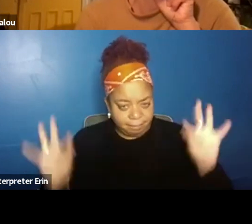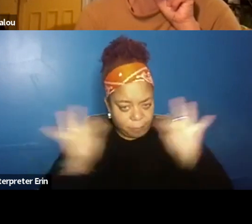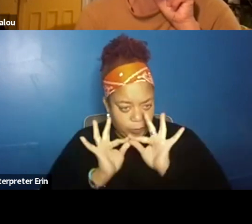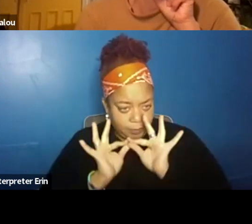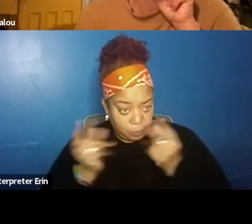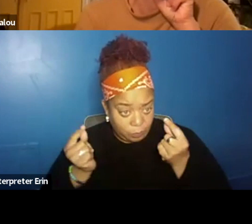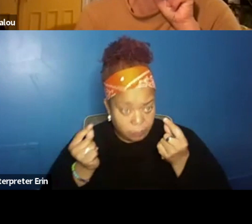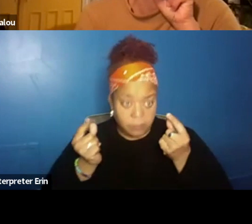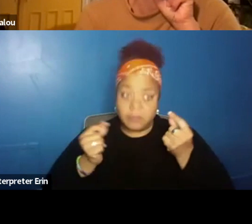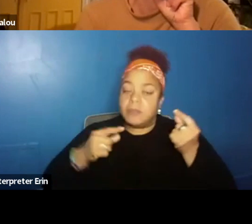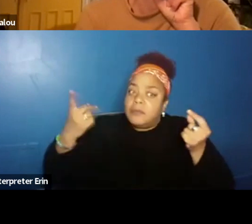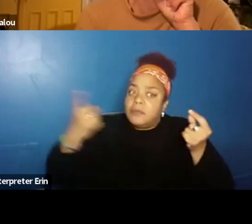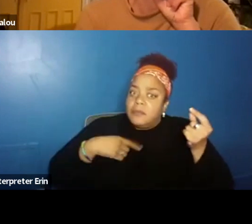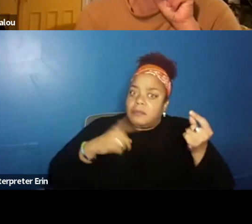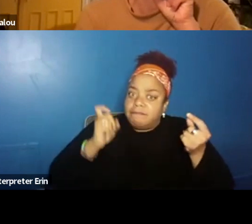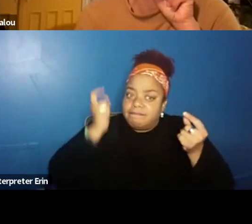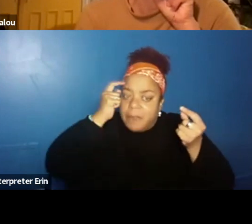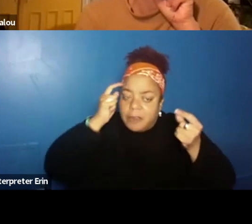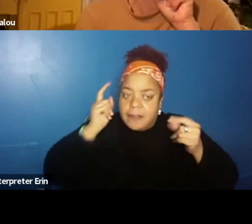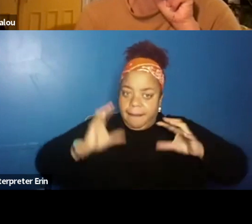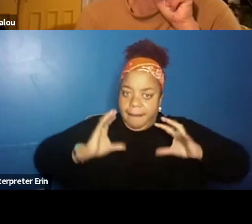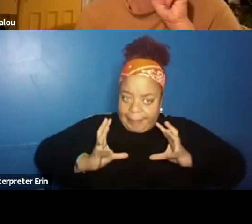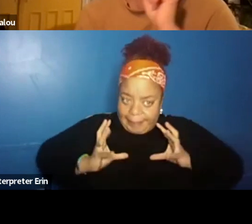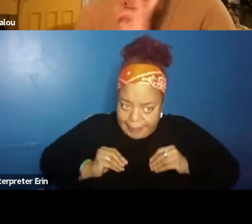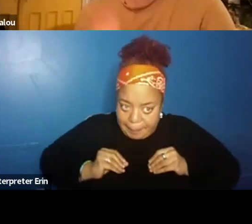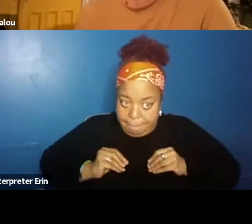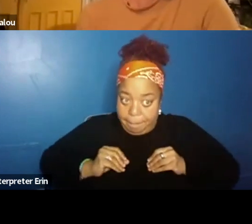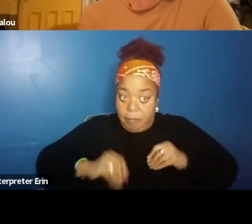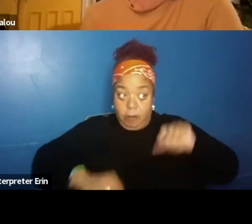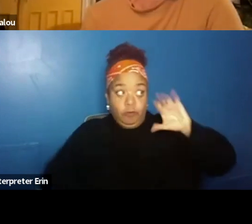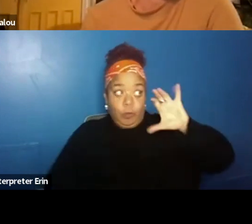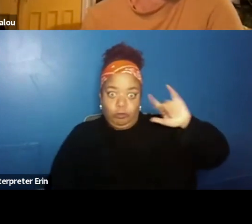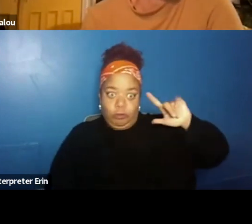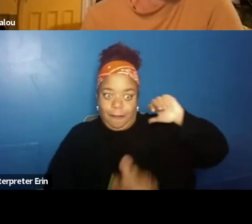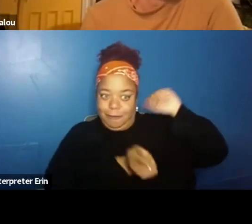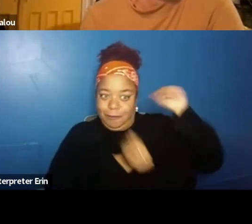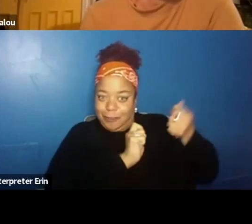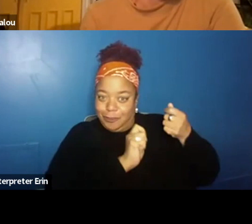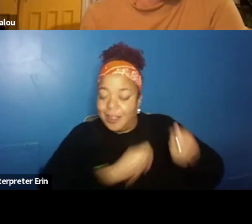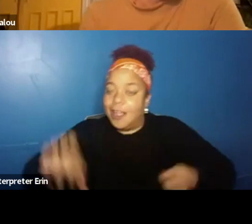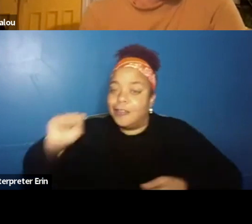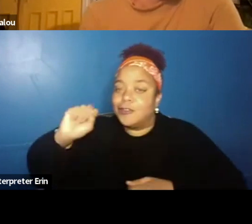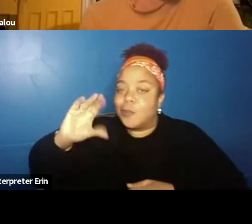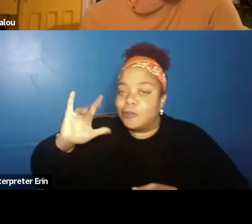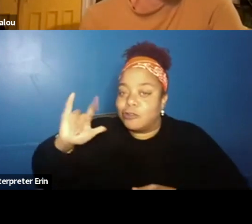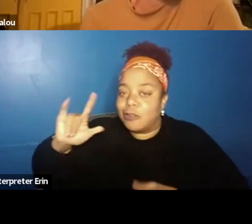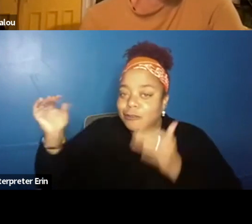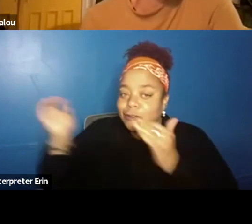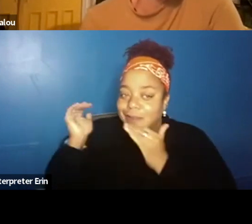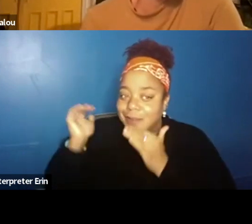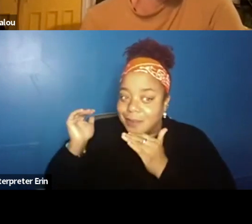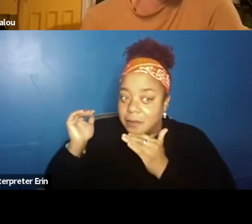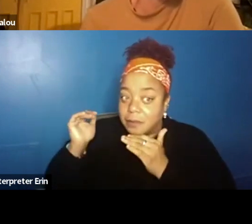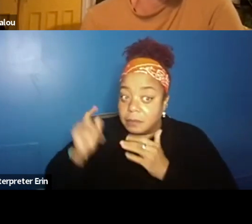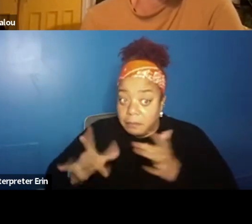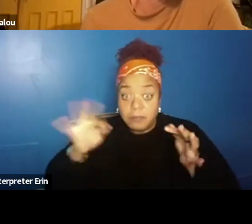difference between social change and social justice. And I say this, anyone who has ever heard me speak before for longer than an